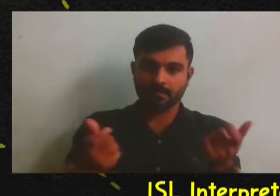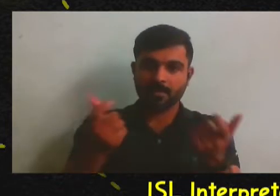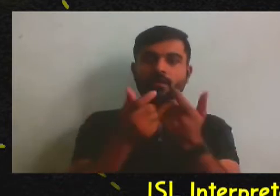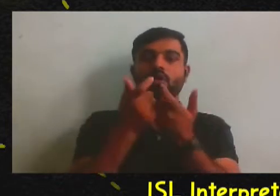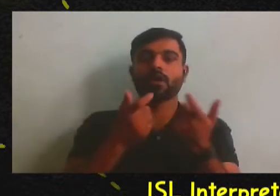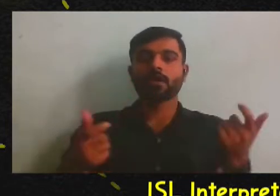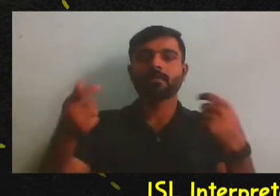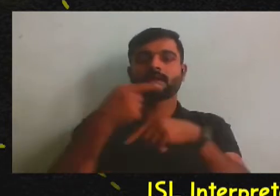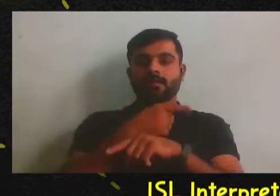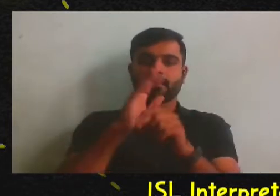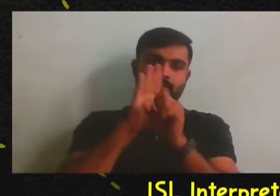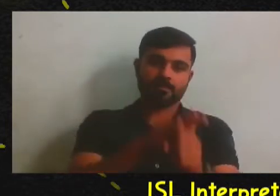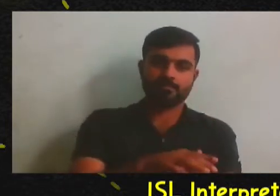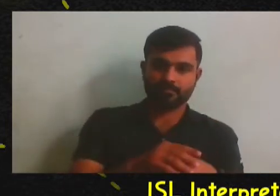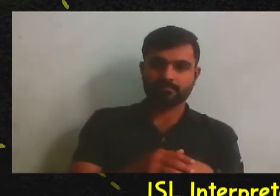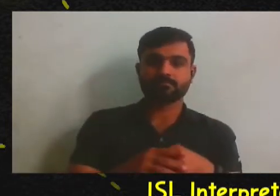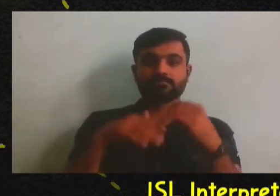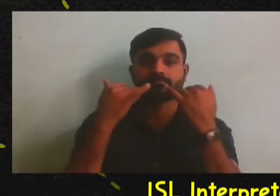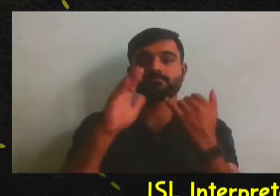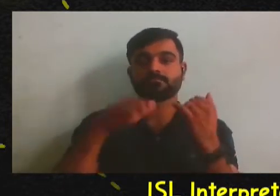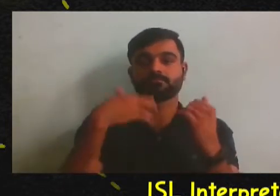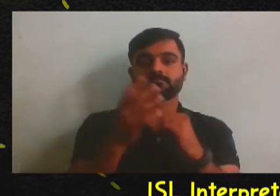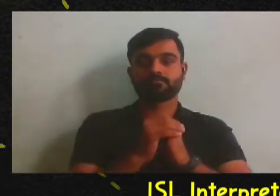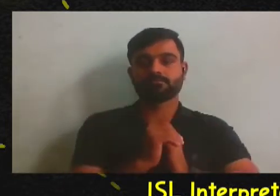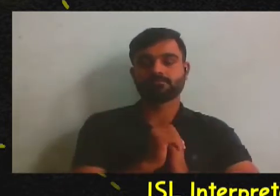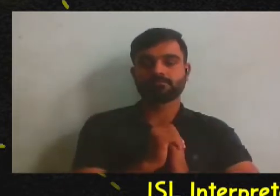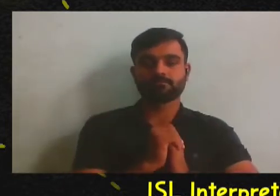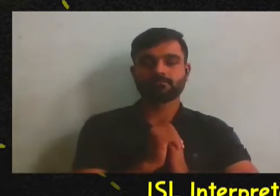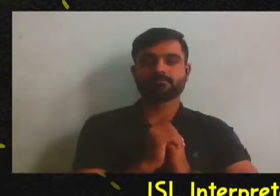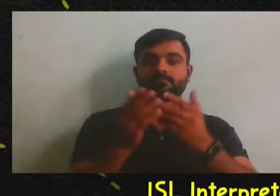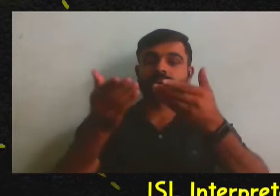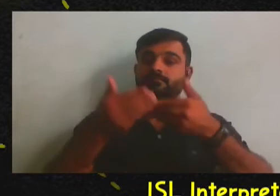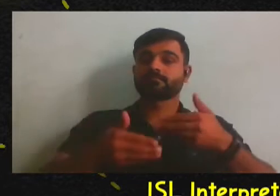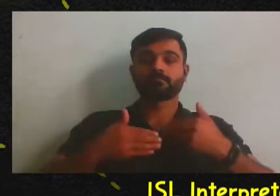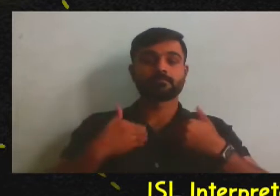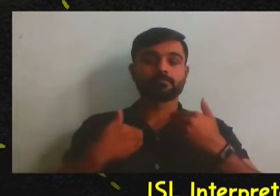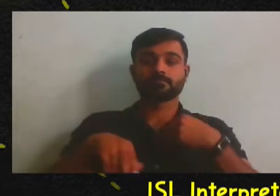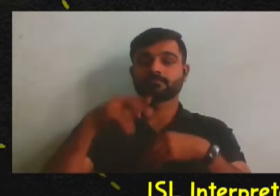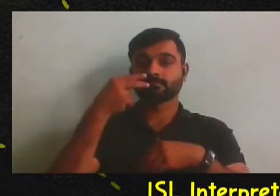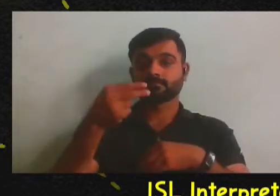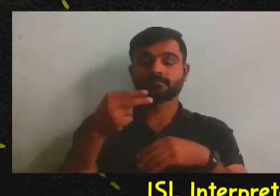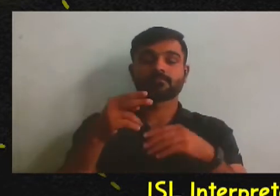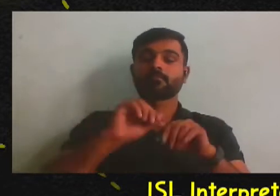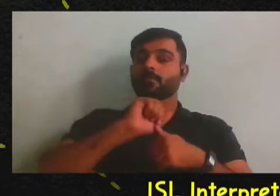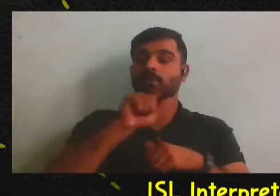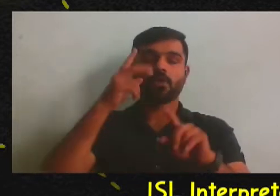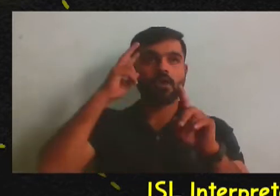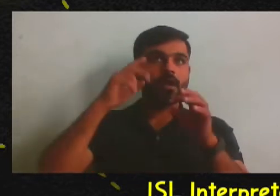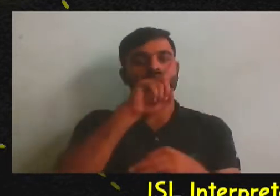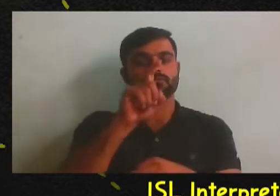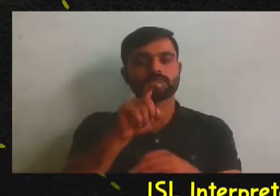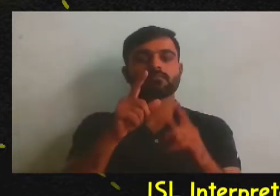Sexual Harassment. Now for the good stuff. Our plenary today is called SABKI NIGAH mein SAWAAL hai. The question is